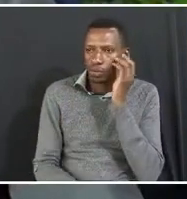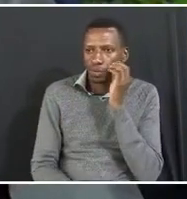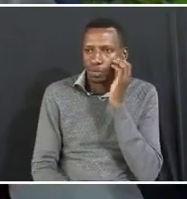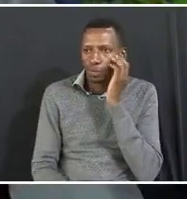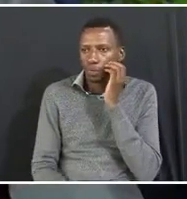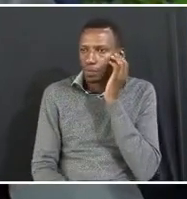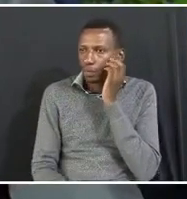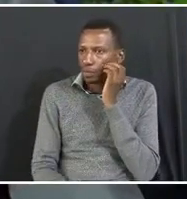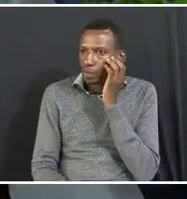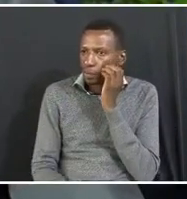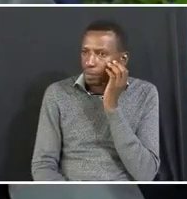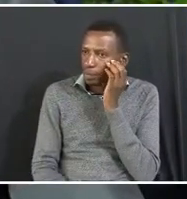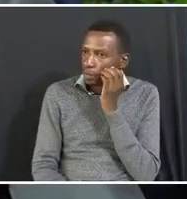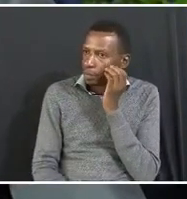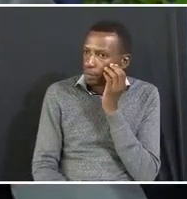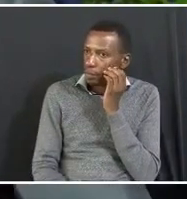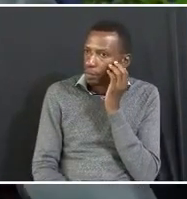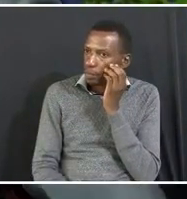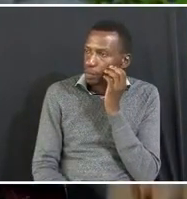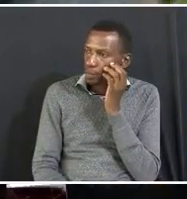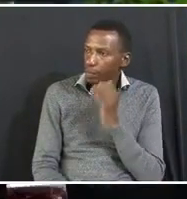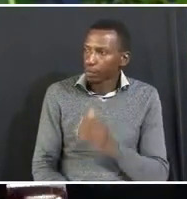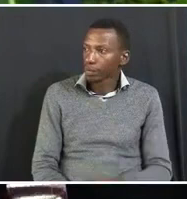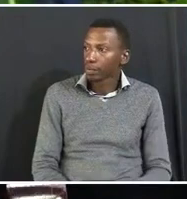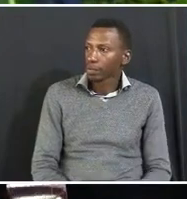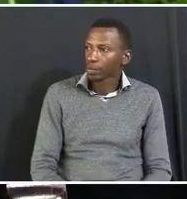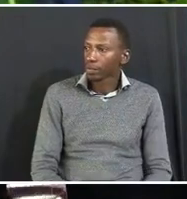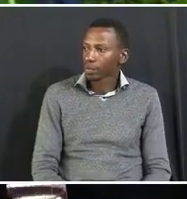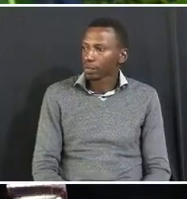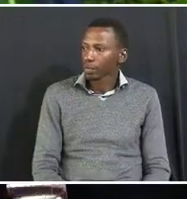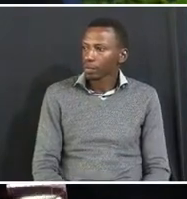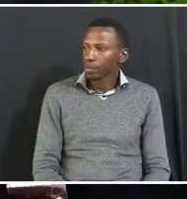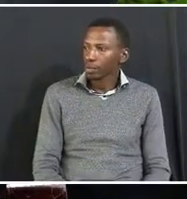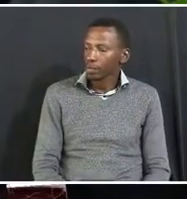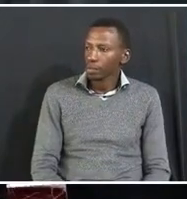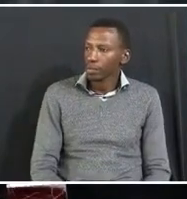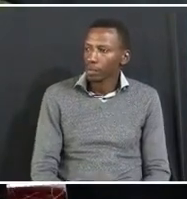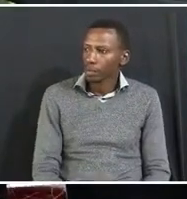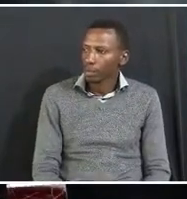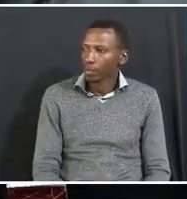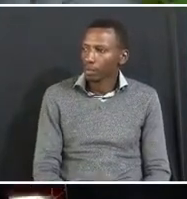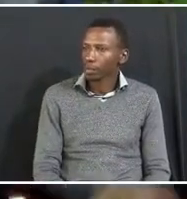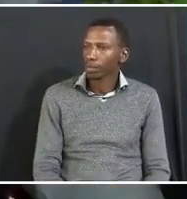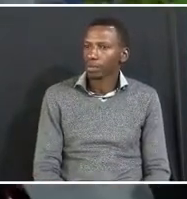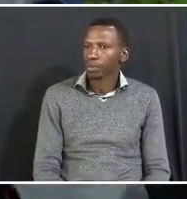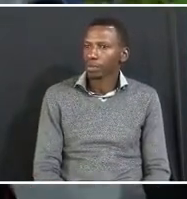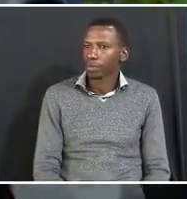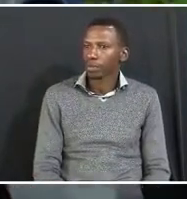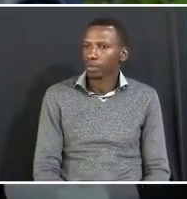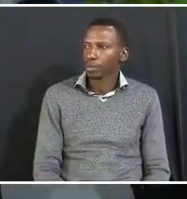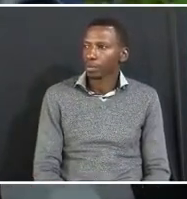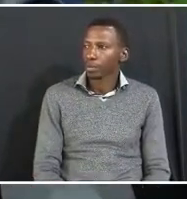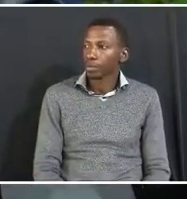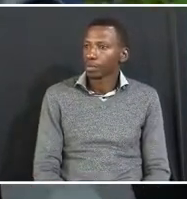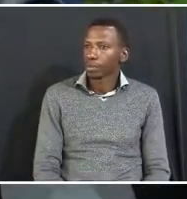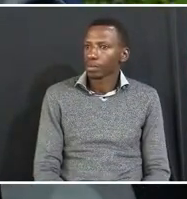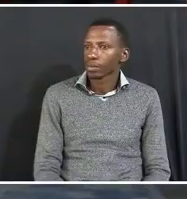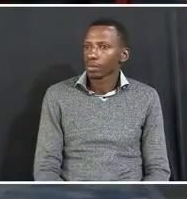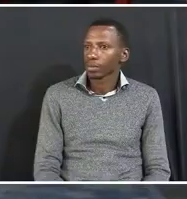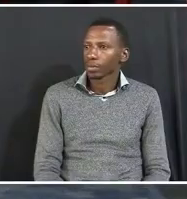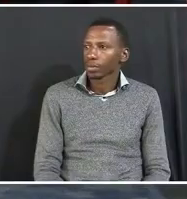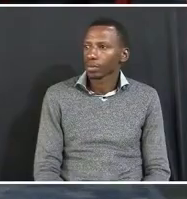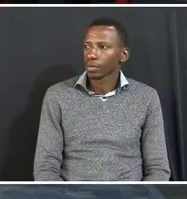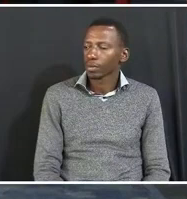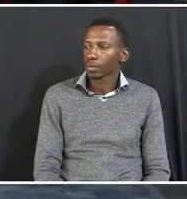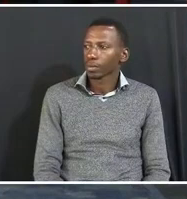I saw a hand up there. Please come. come in front and ask your question so that we